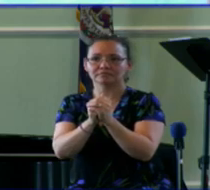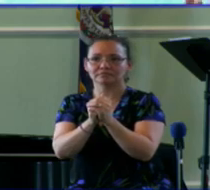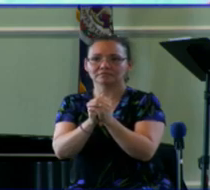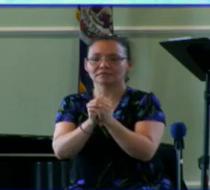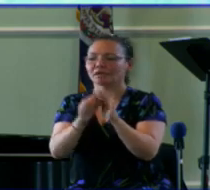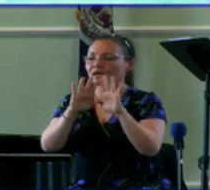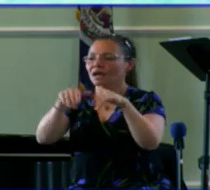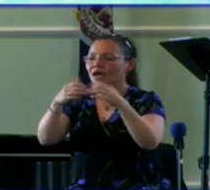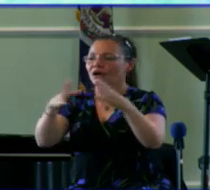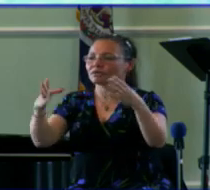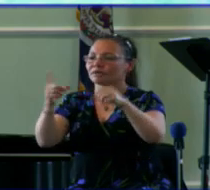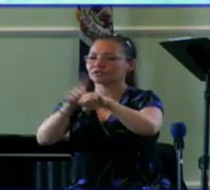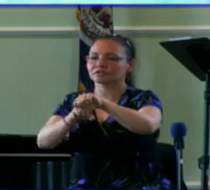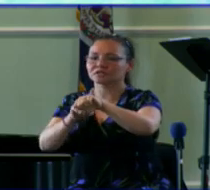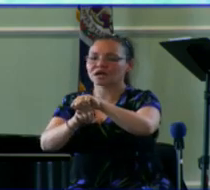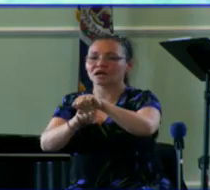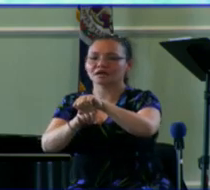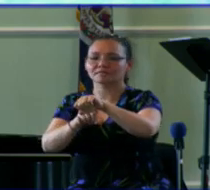How much time do we